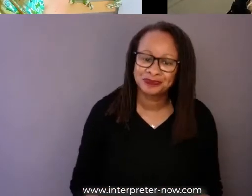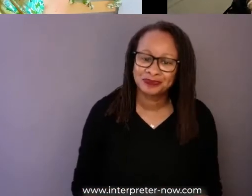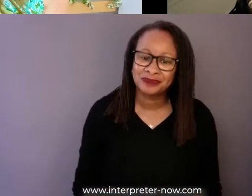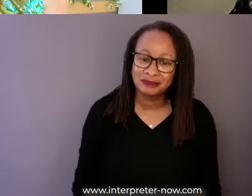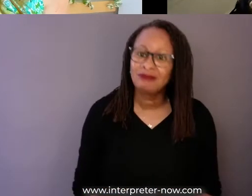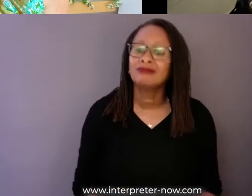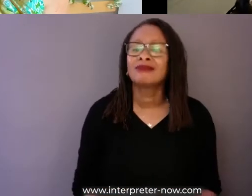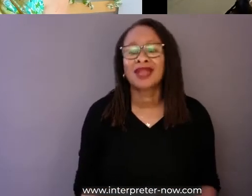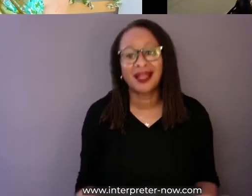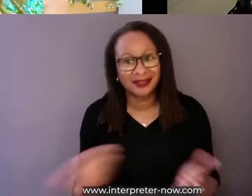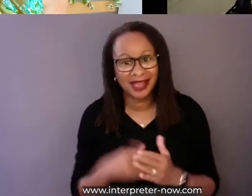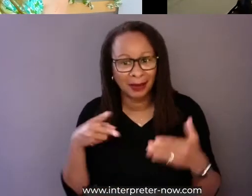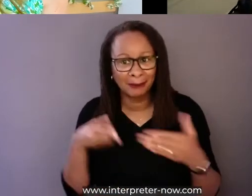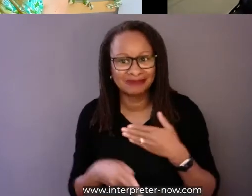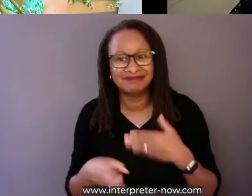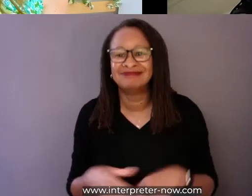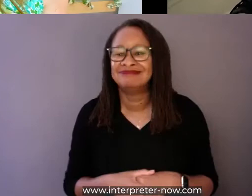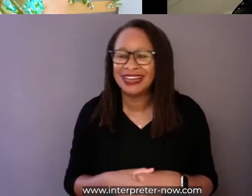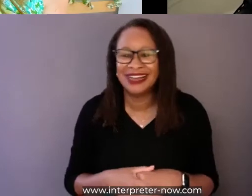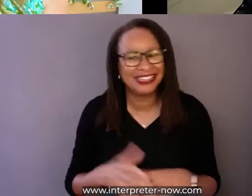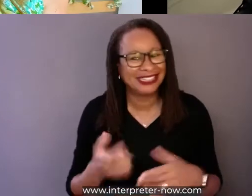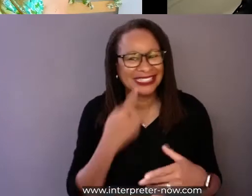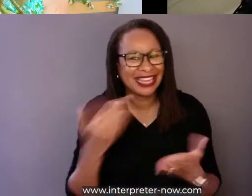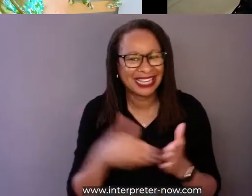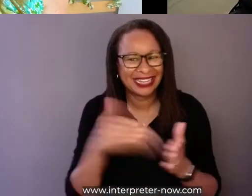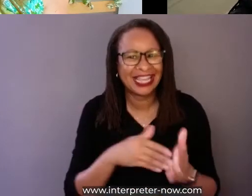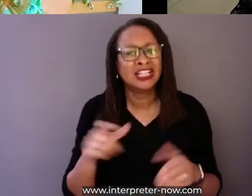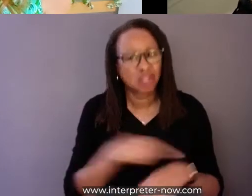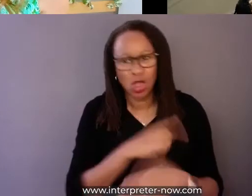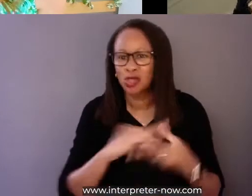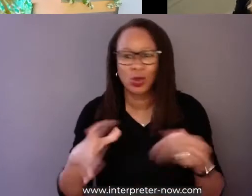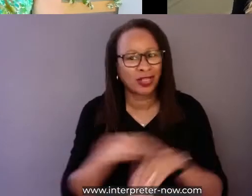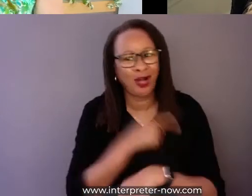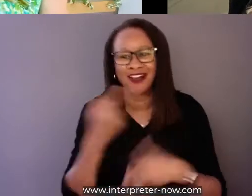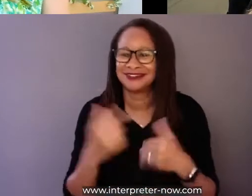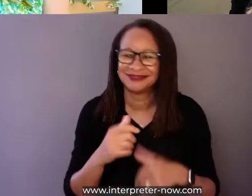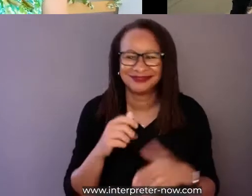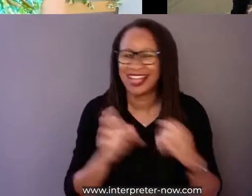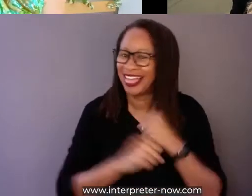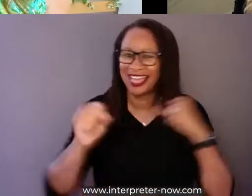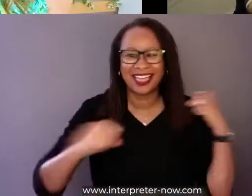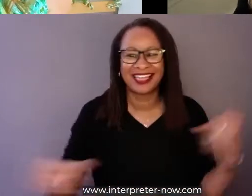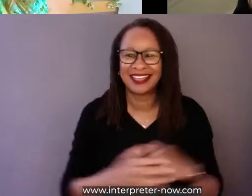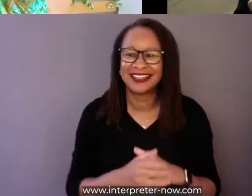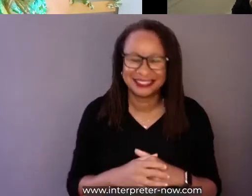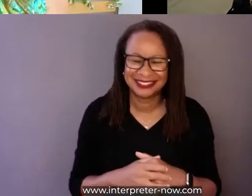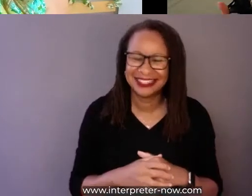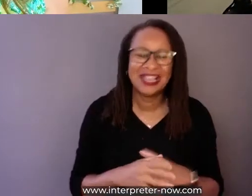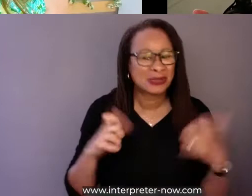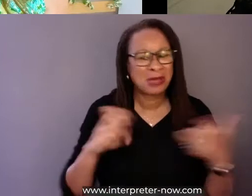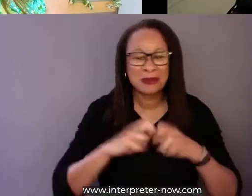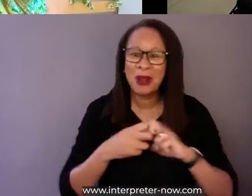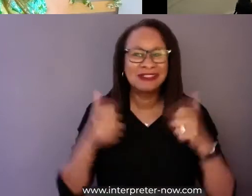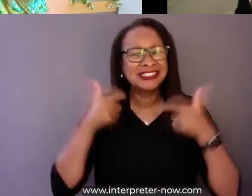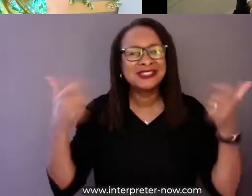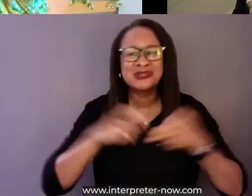long story short, I keep saying that, and I'm not doing a long story short. It's long story long. It's a big problem. It's a